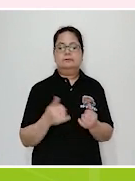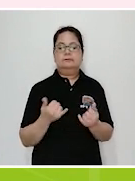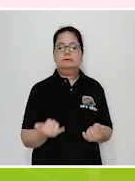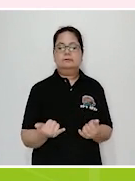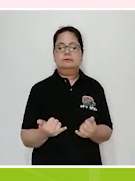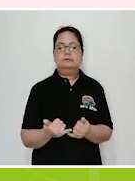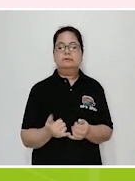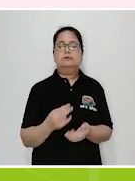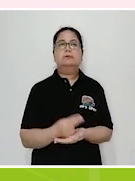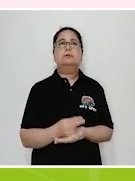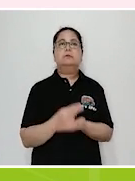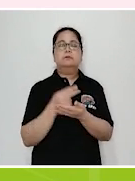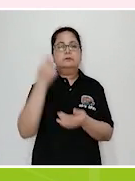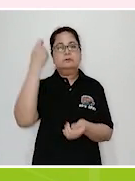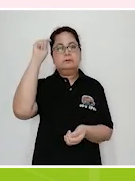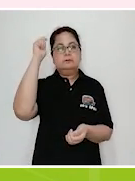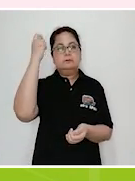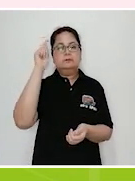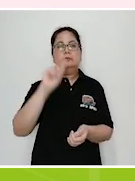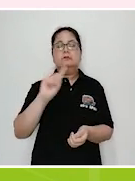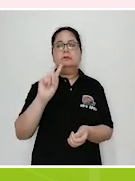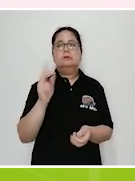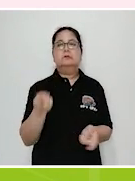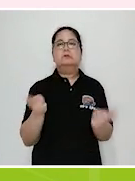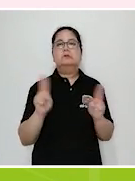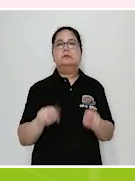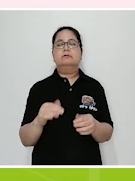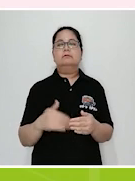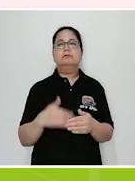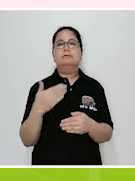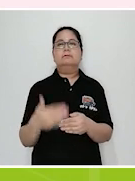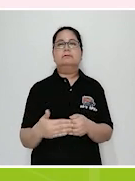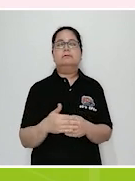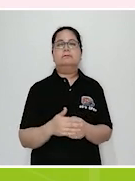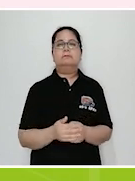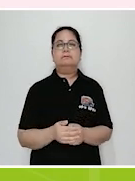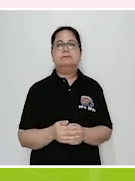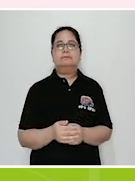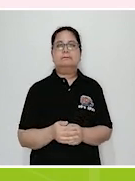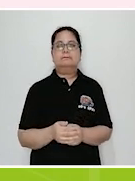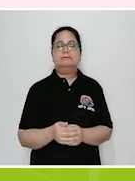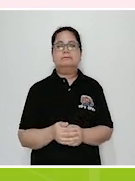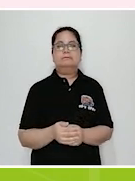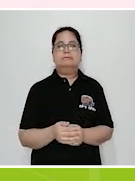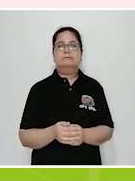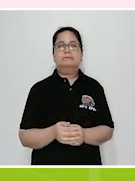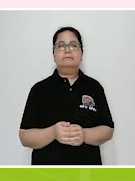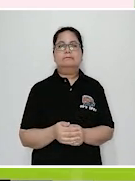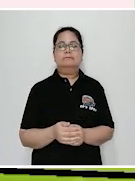This time, help me think what will happen next.